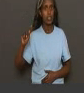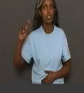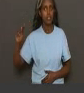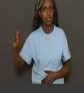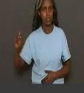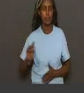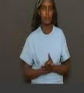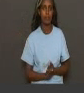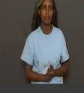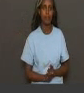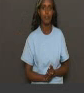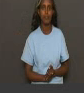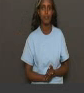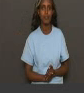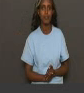T.